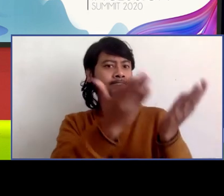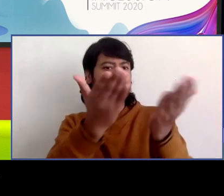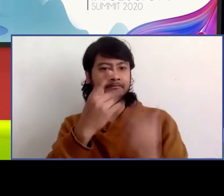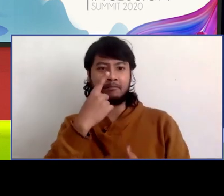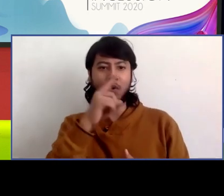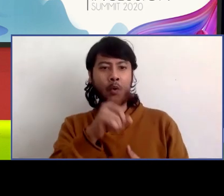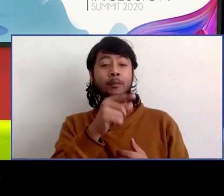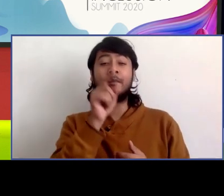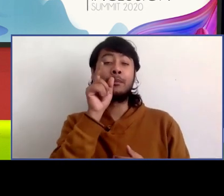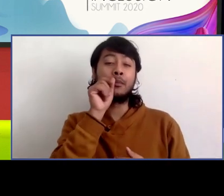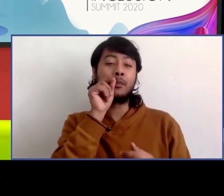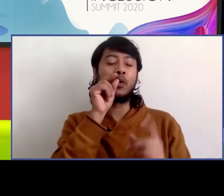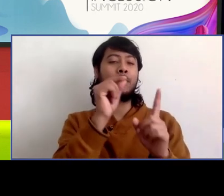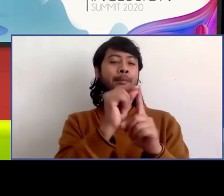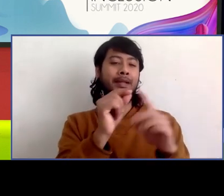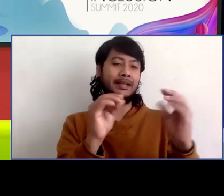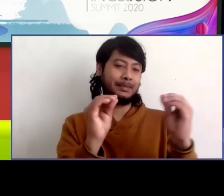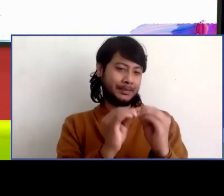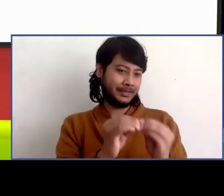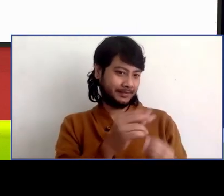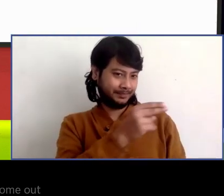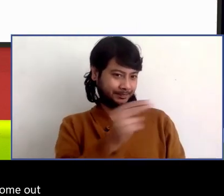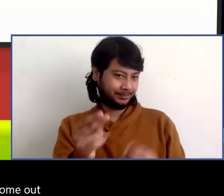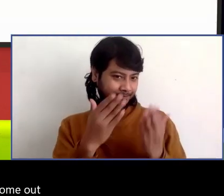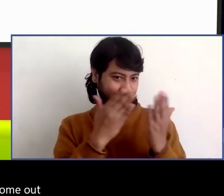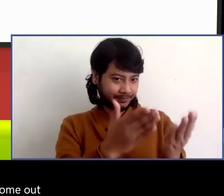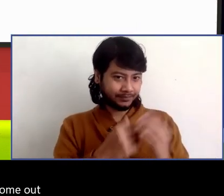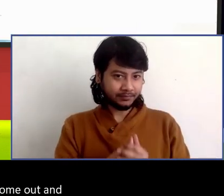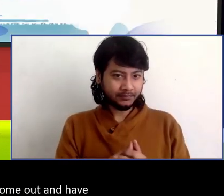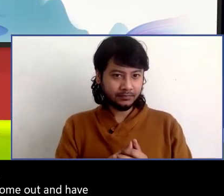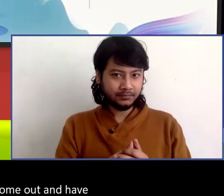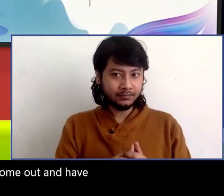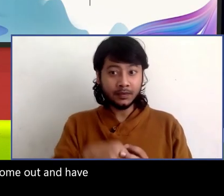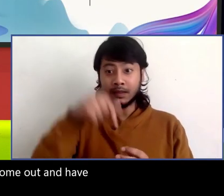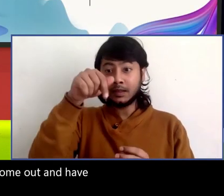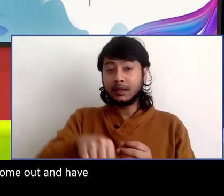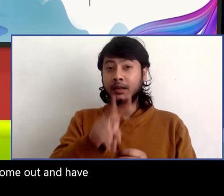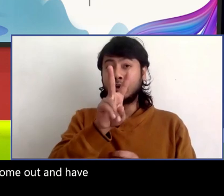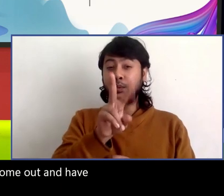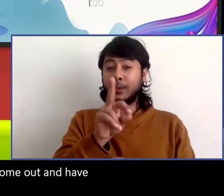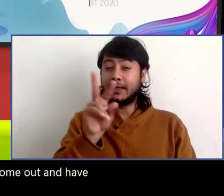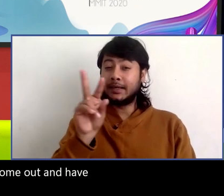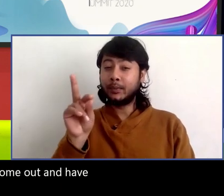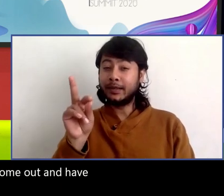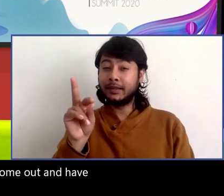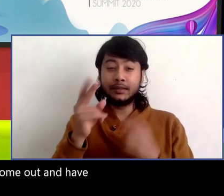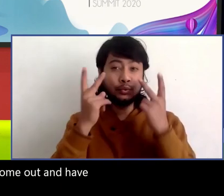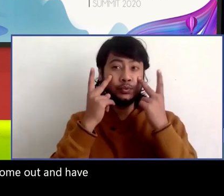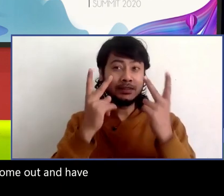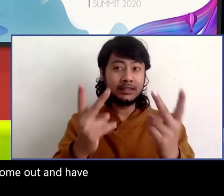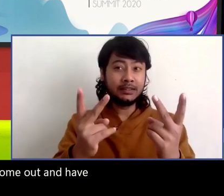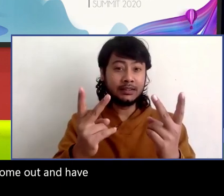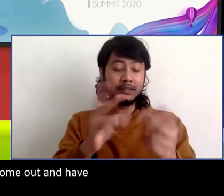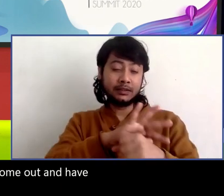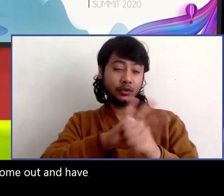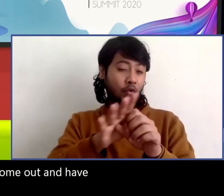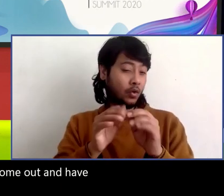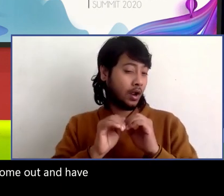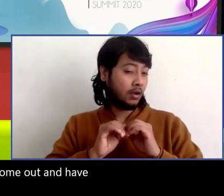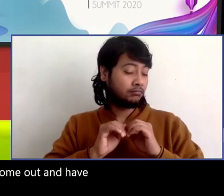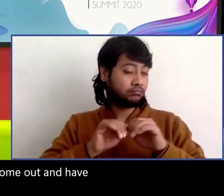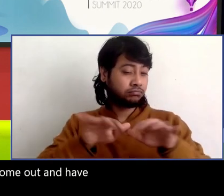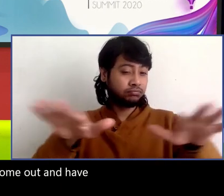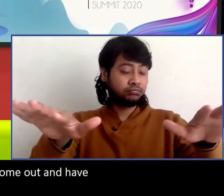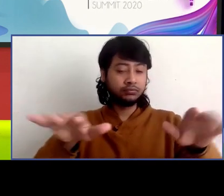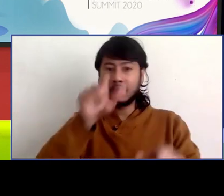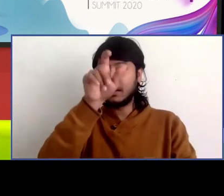many people have come out and have shown such great optimism in a time of pandemic. And they have inspired